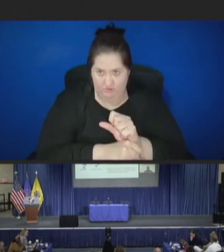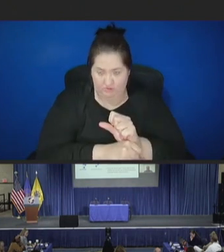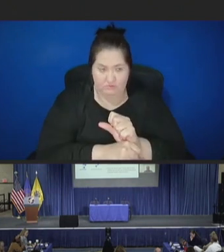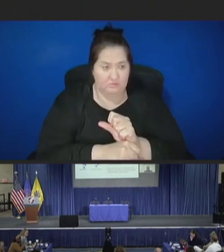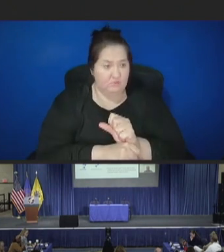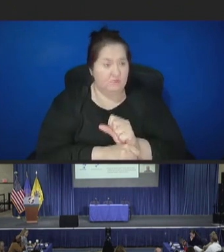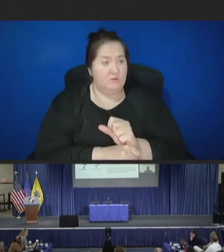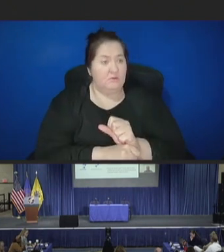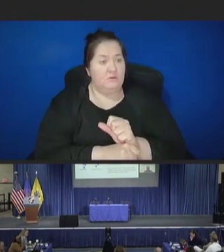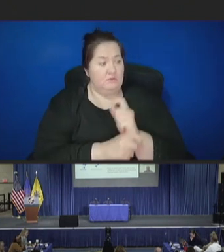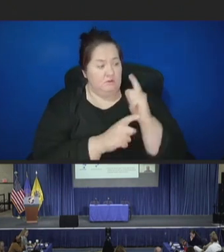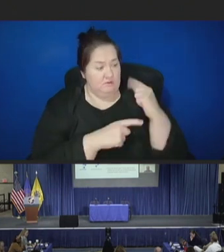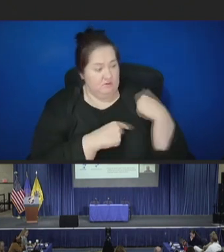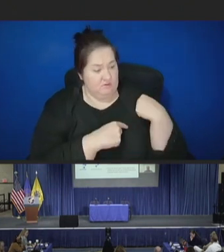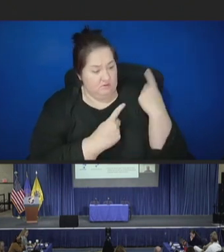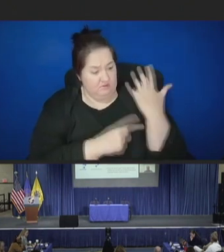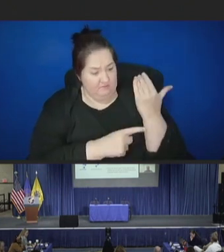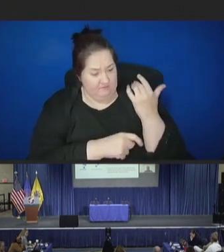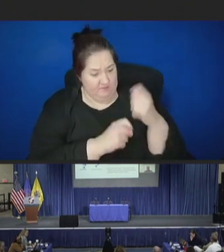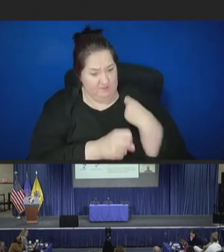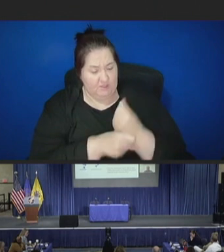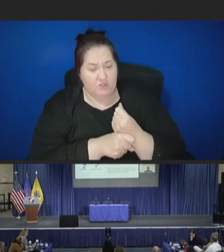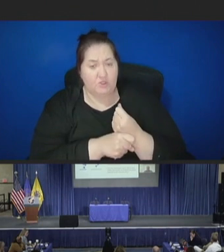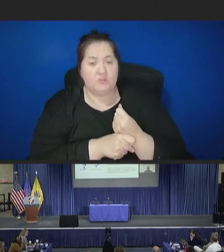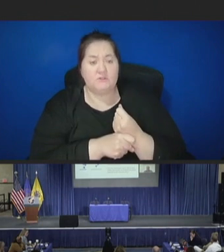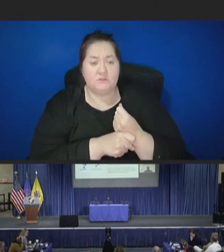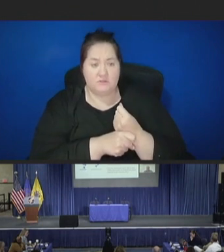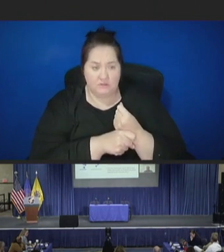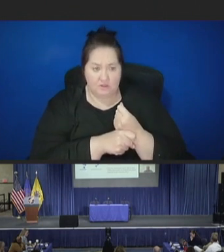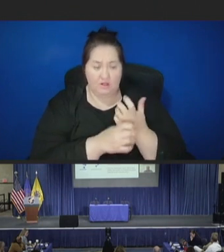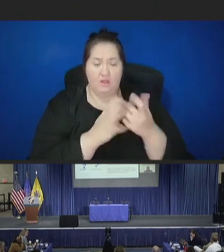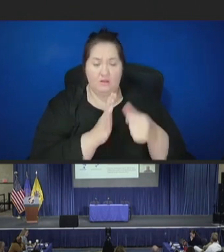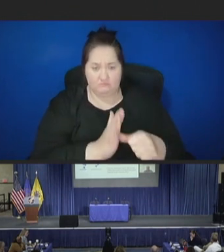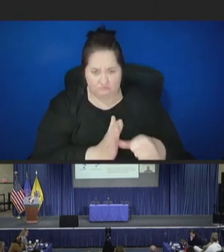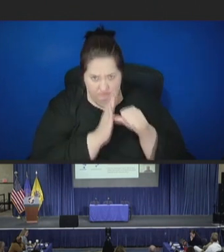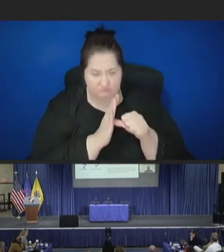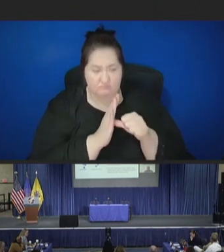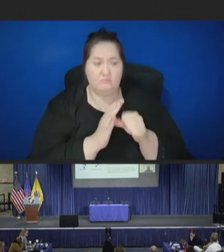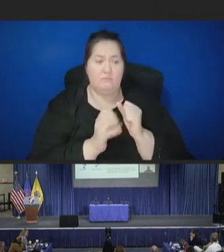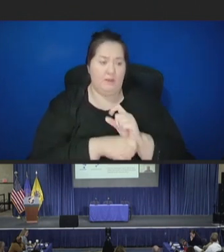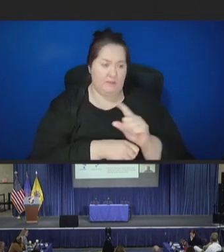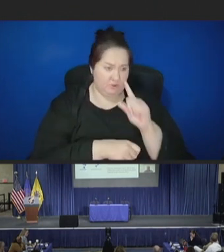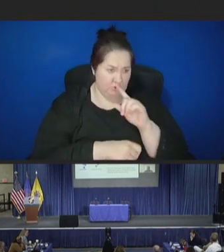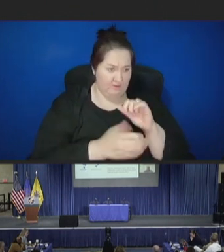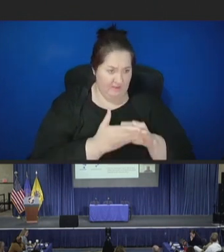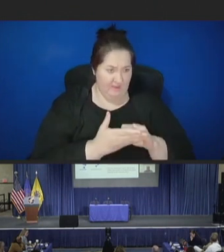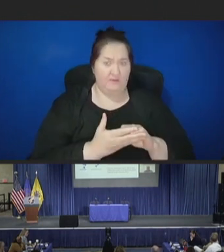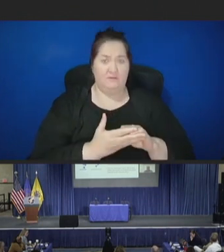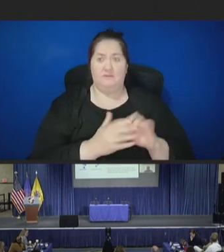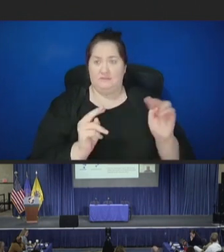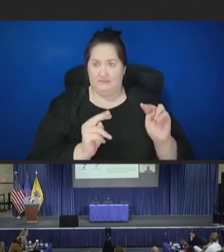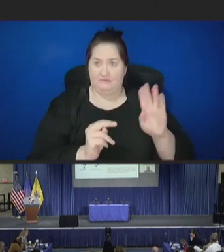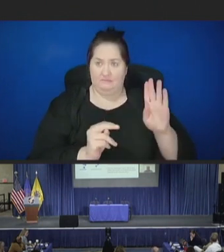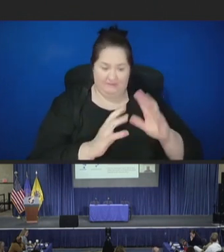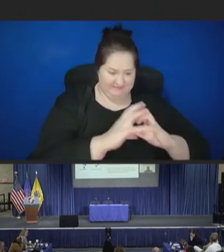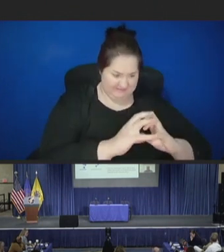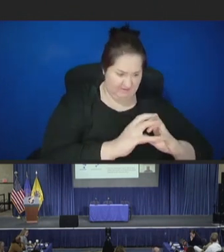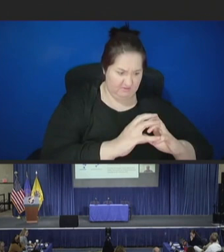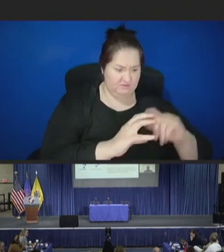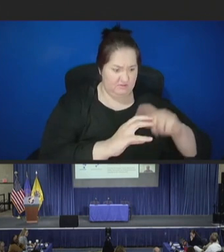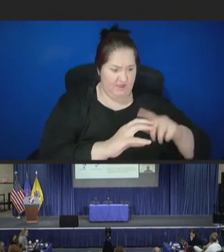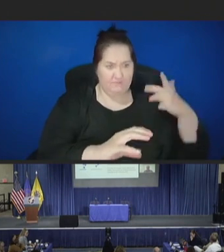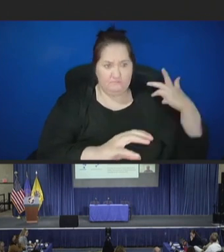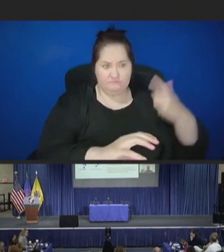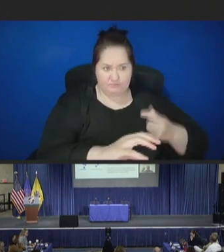last 15 years, we've placed a lot of emphasis on making sure we get the right germline targeting prime